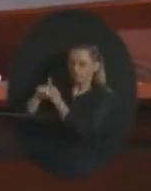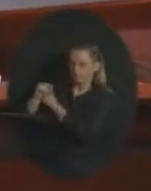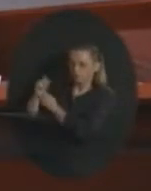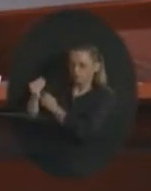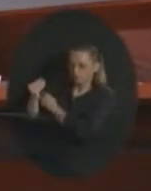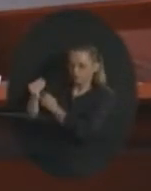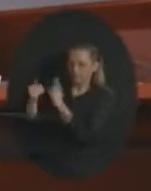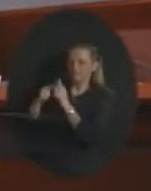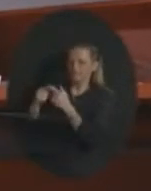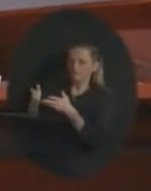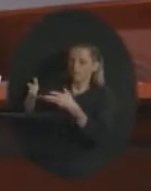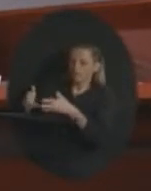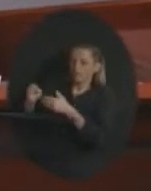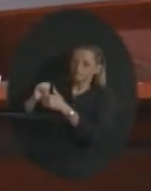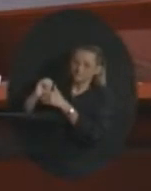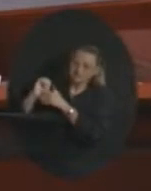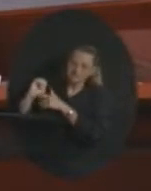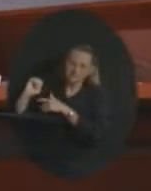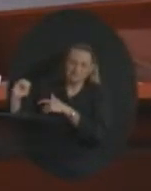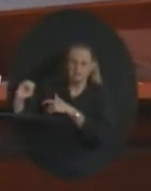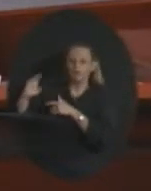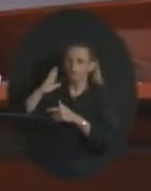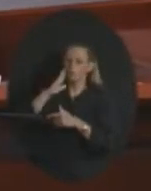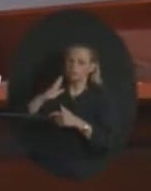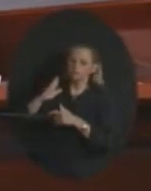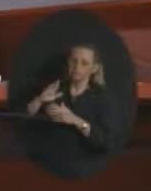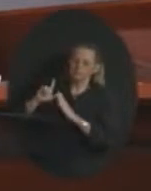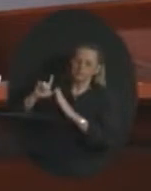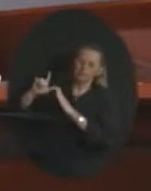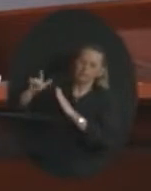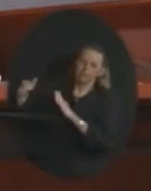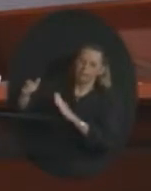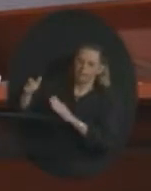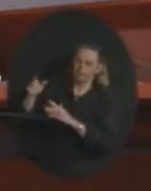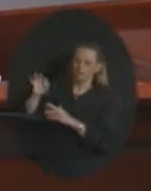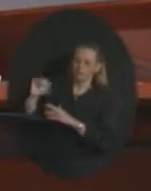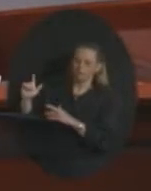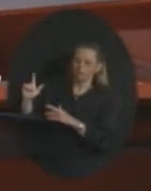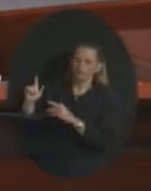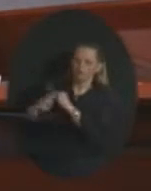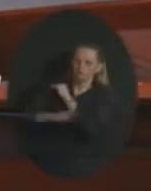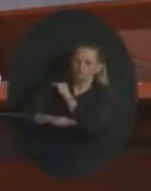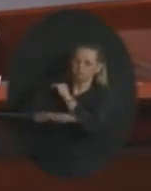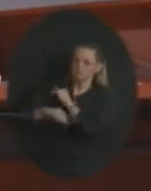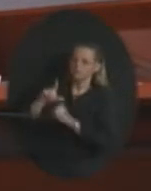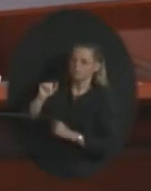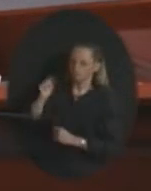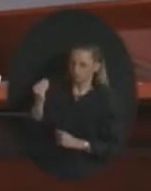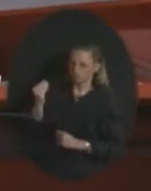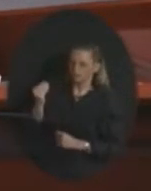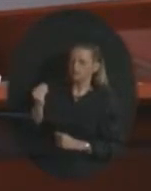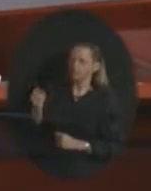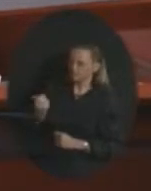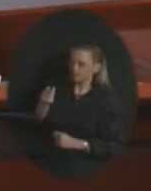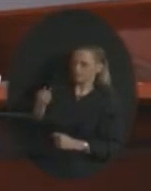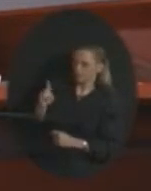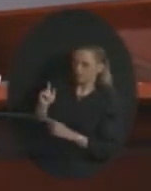work, all the way east, will be late fall 2014. So those are the dates that I have. But thank goodness